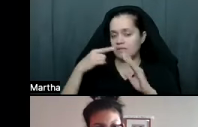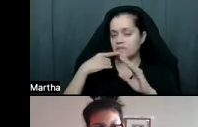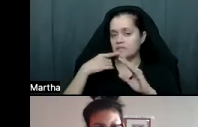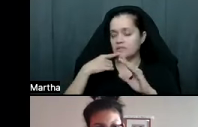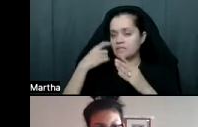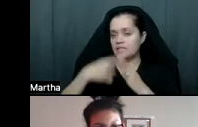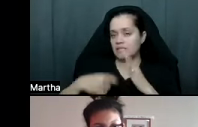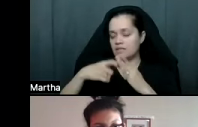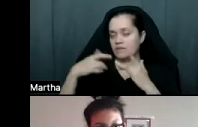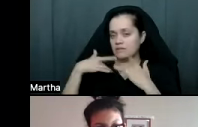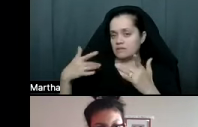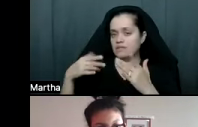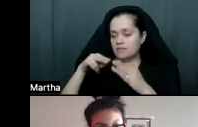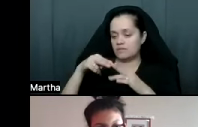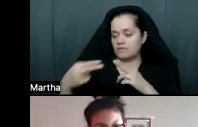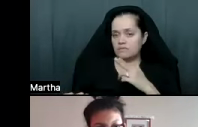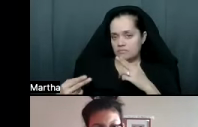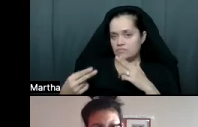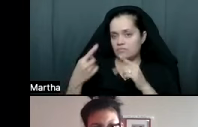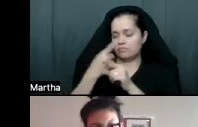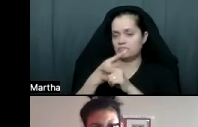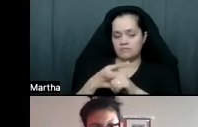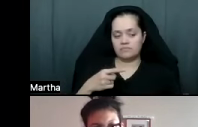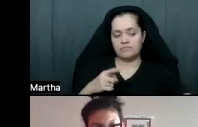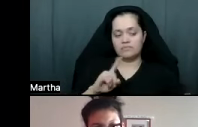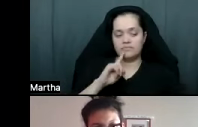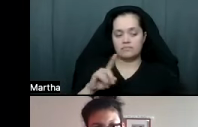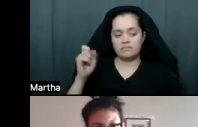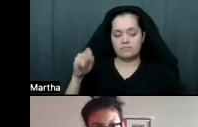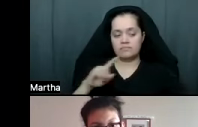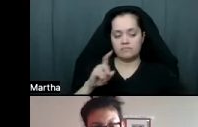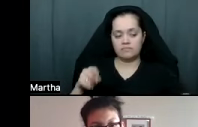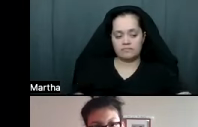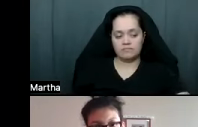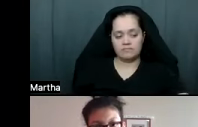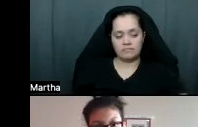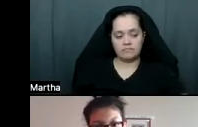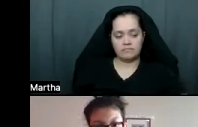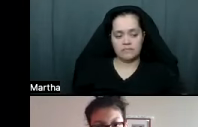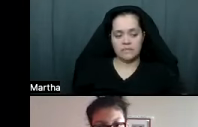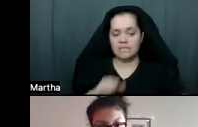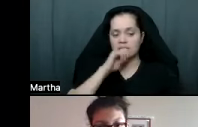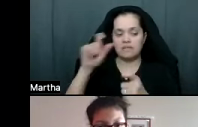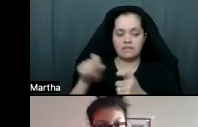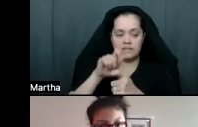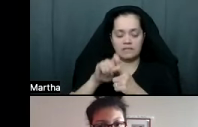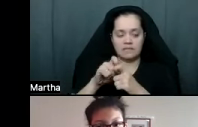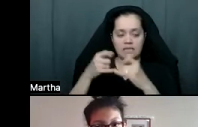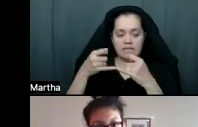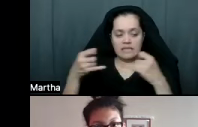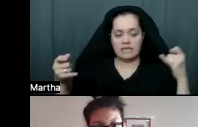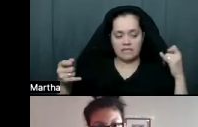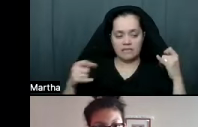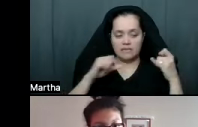down. And surely that's true. Not exactly linearly, not exactly